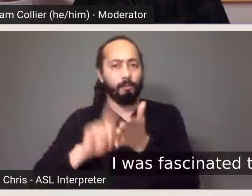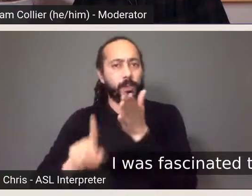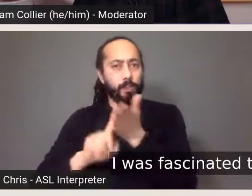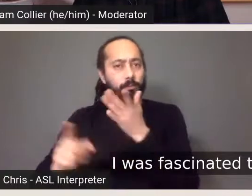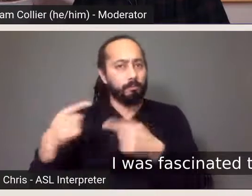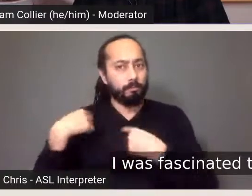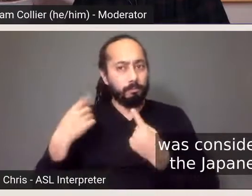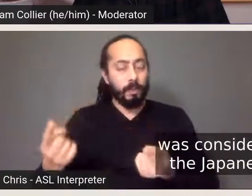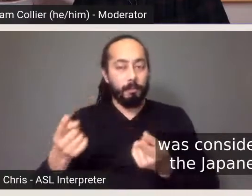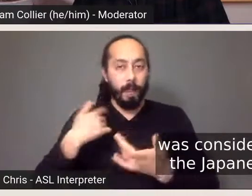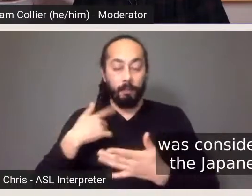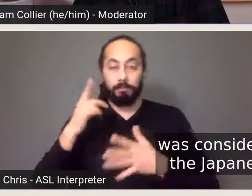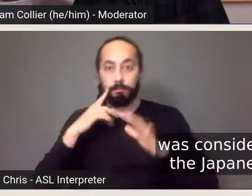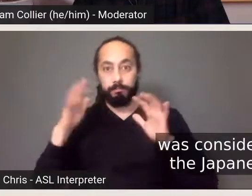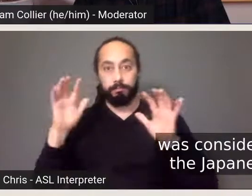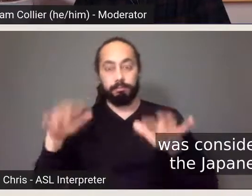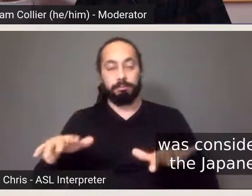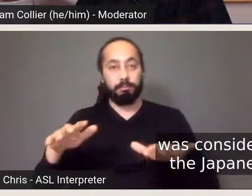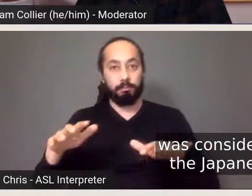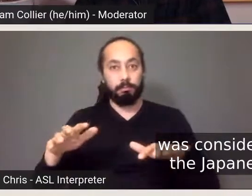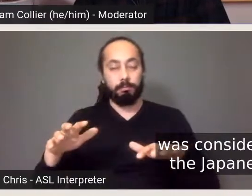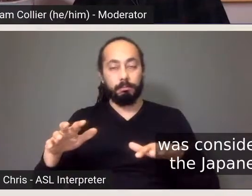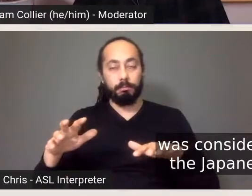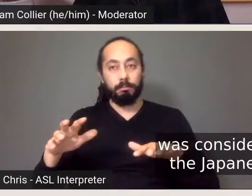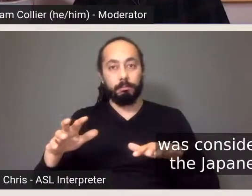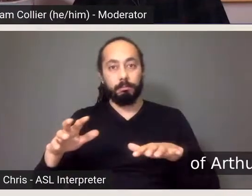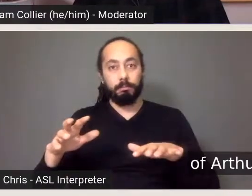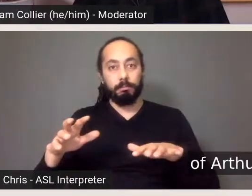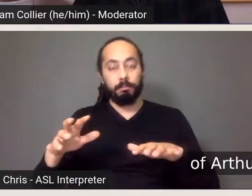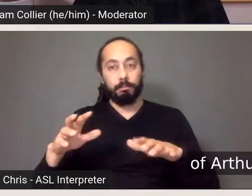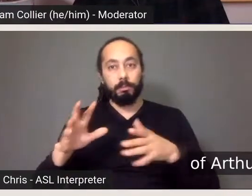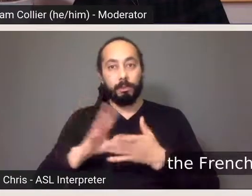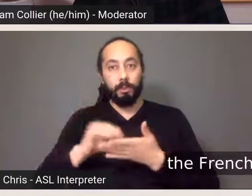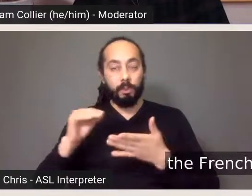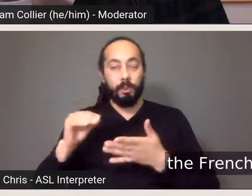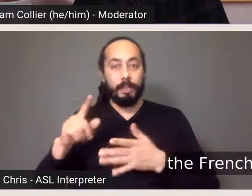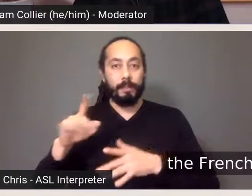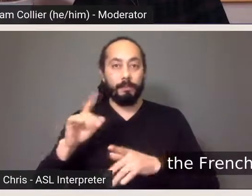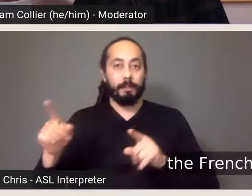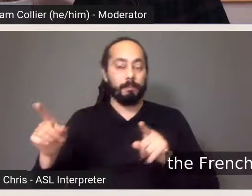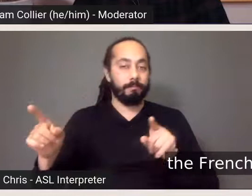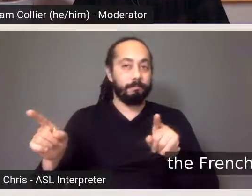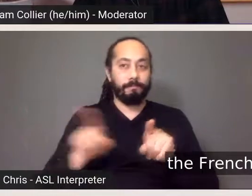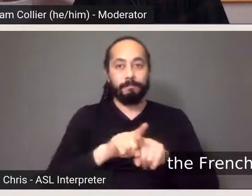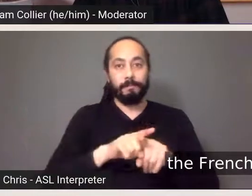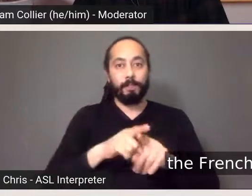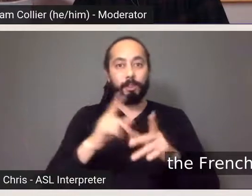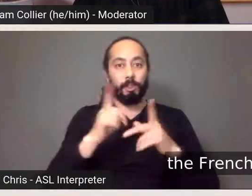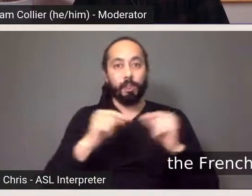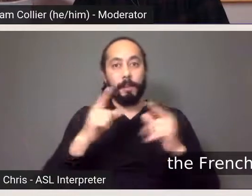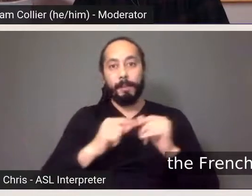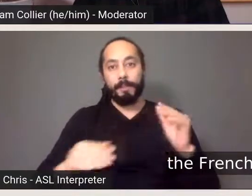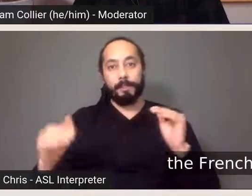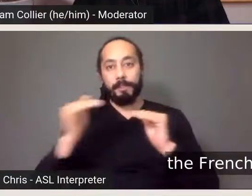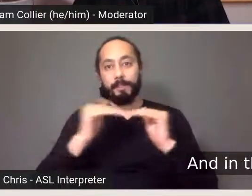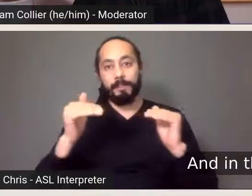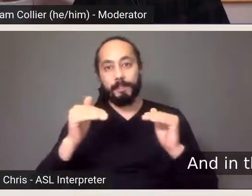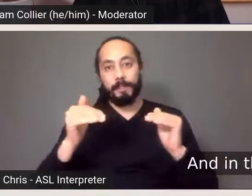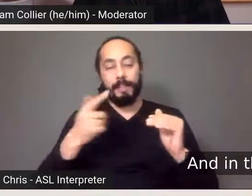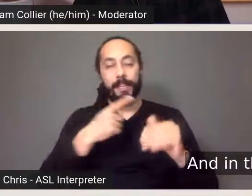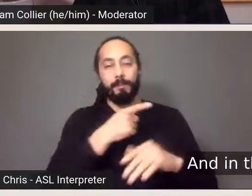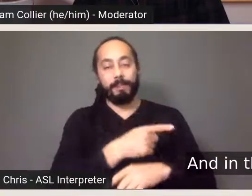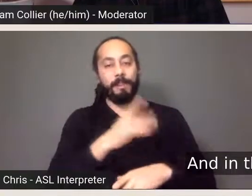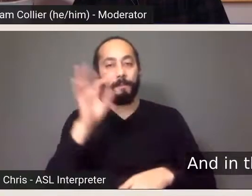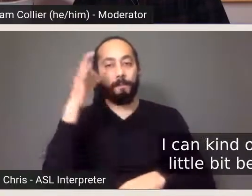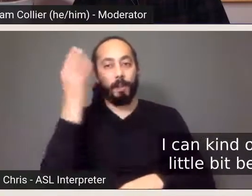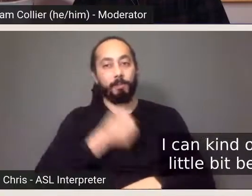that he really was considered kind of like the Japanese equivalent of Arthur Rimbaud, the French Dadaist poet. And in